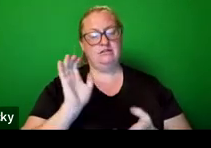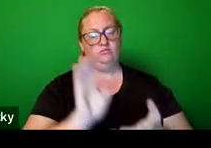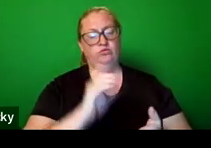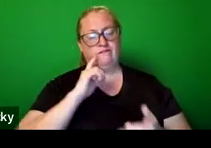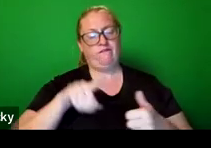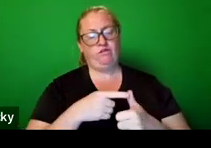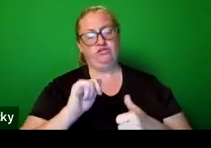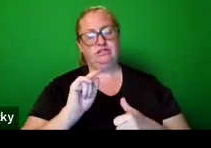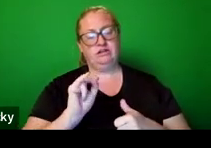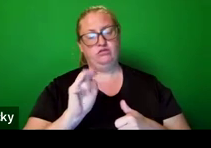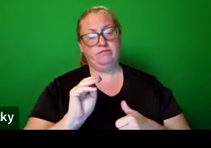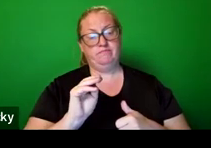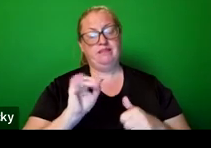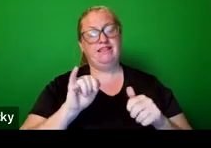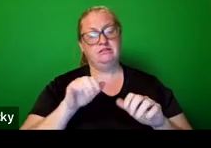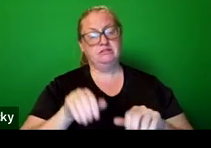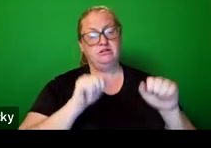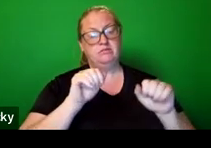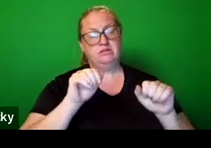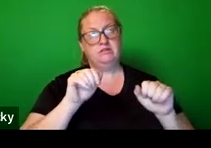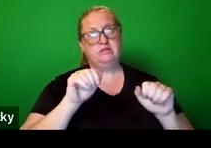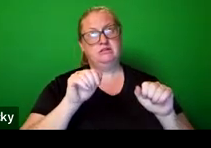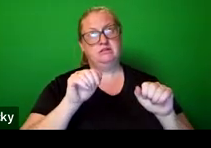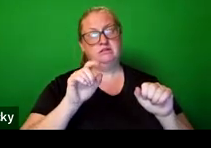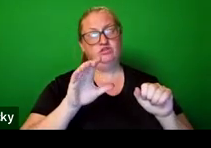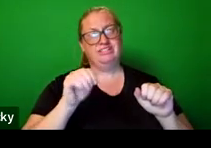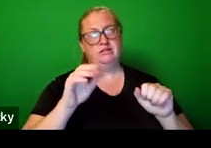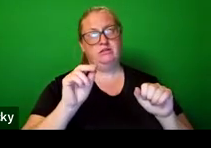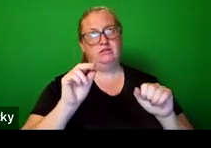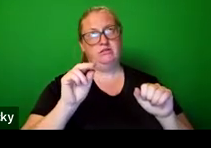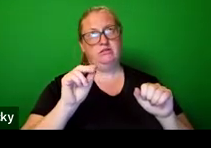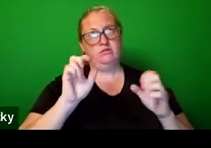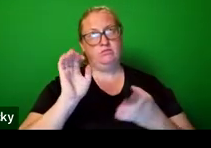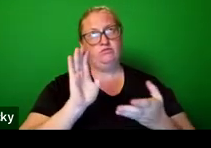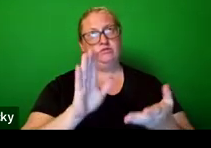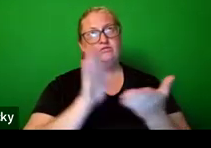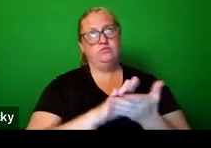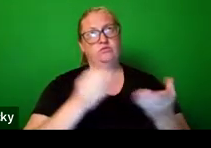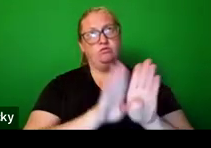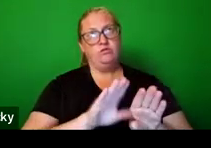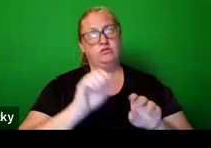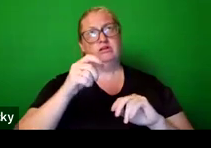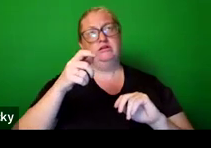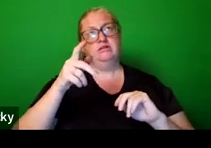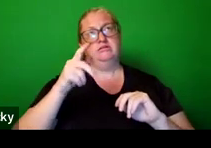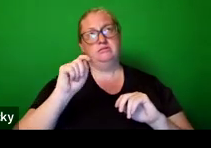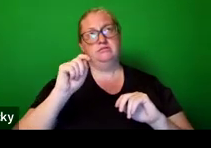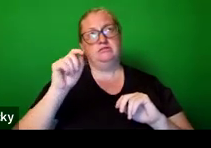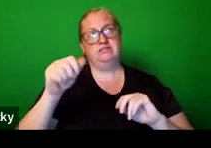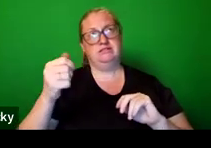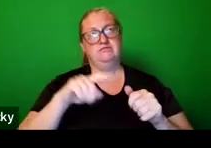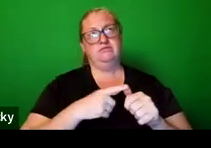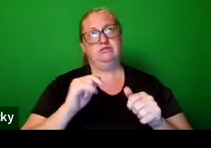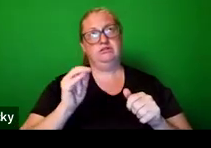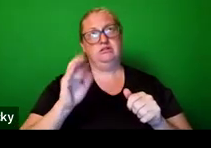gets adopted on December 10th. We're bringing the school closure plan on December 10th, and first interim will actually